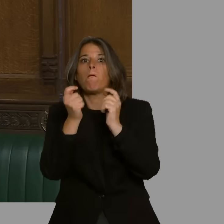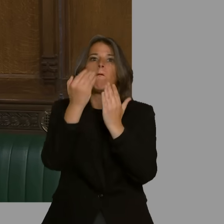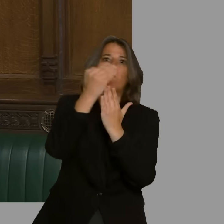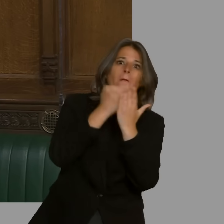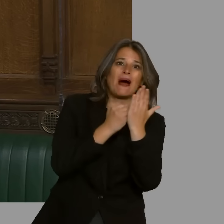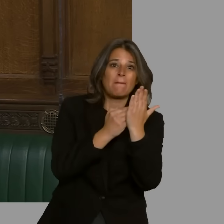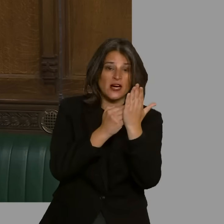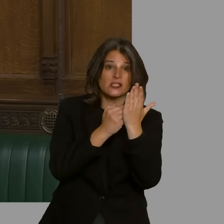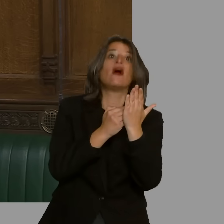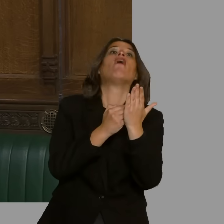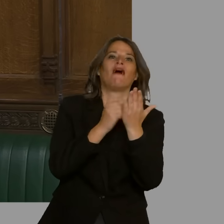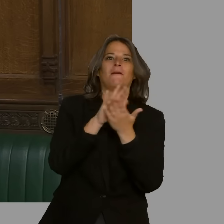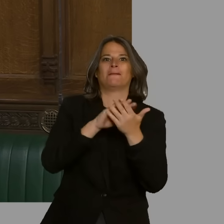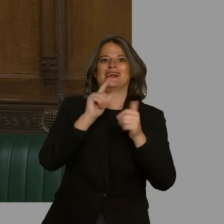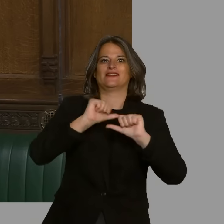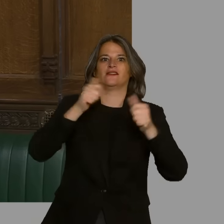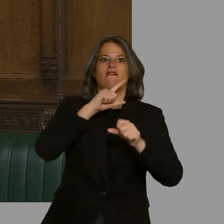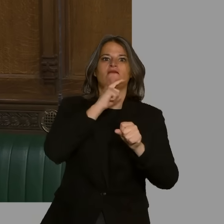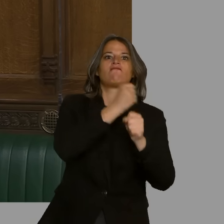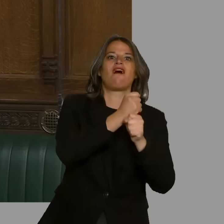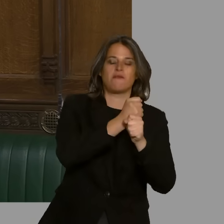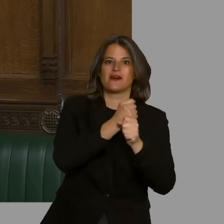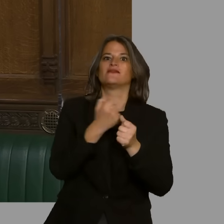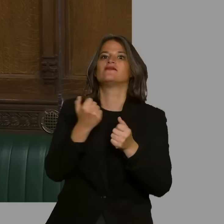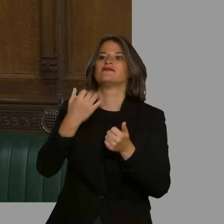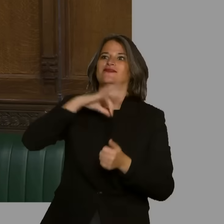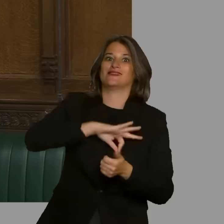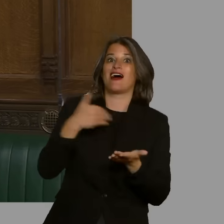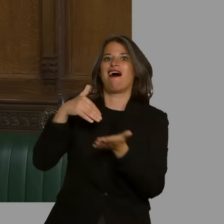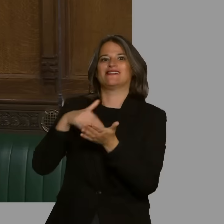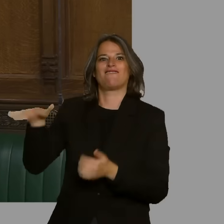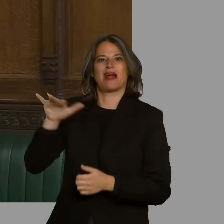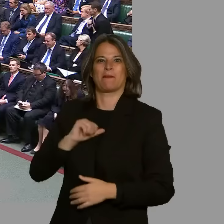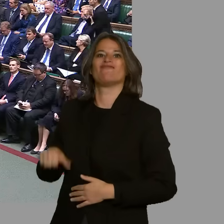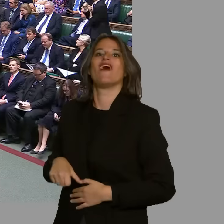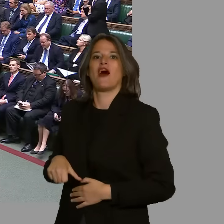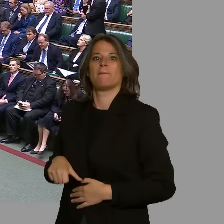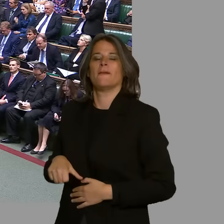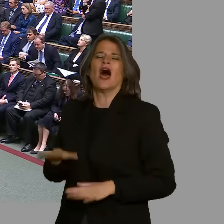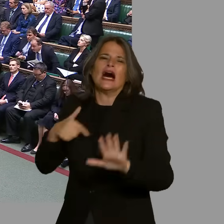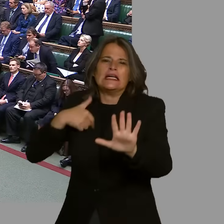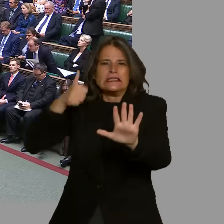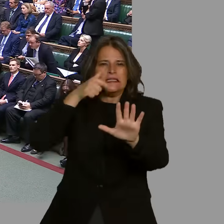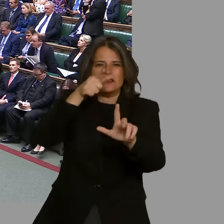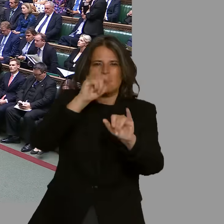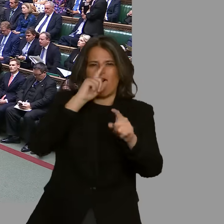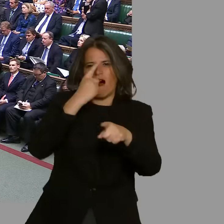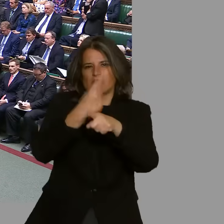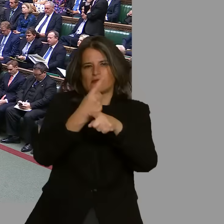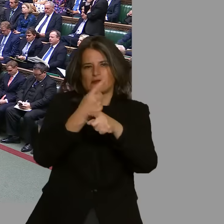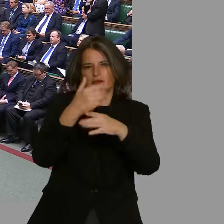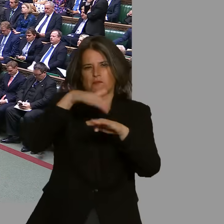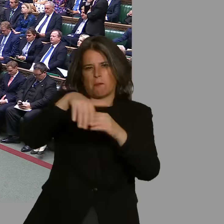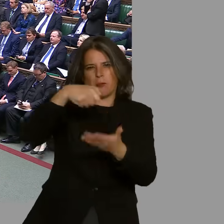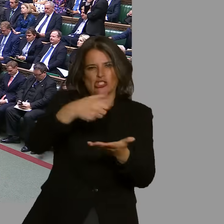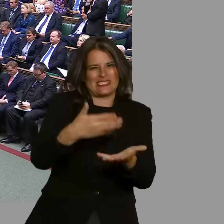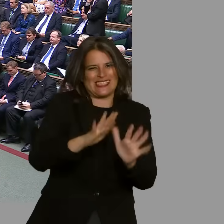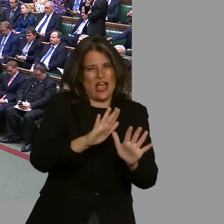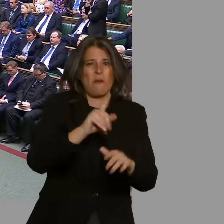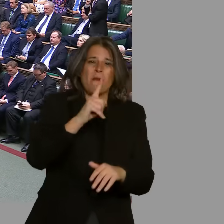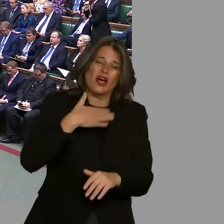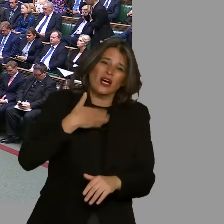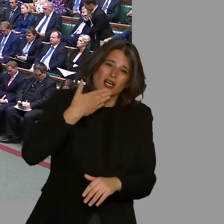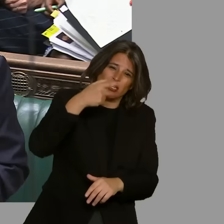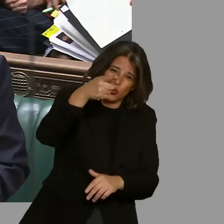report as they prepare for the end of November budget? Well, I agree with him that food security